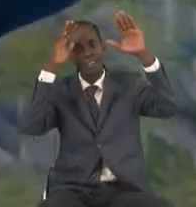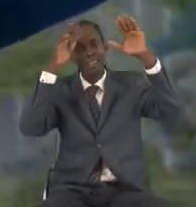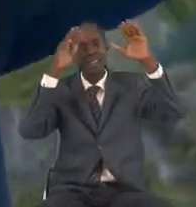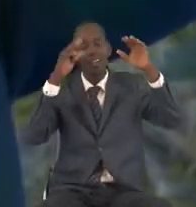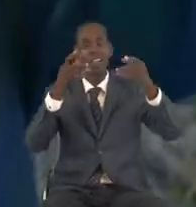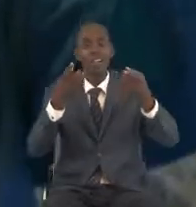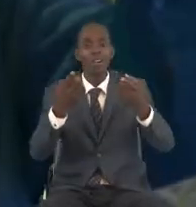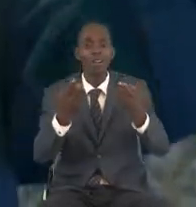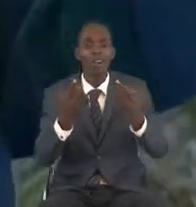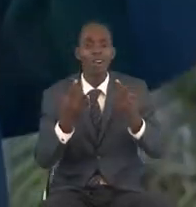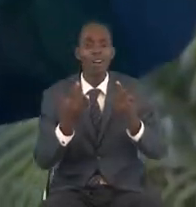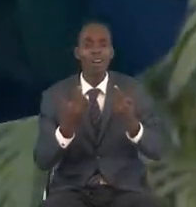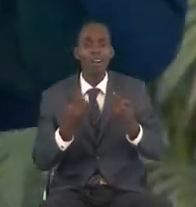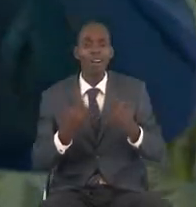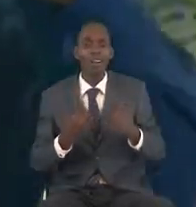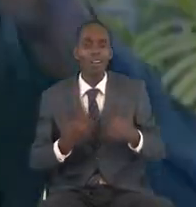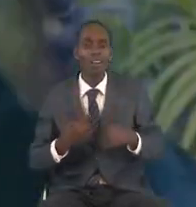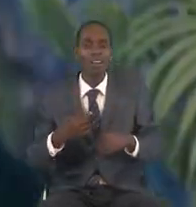Oh,